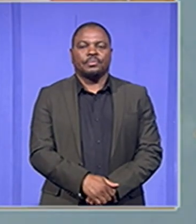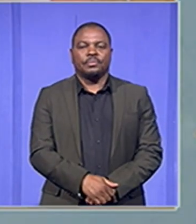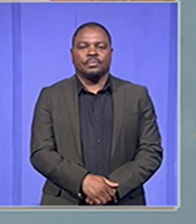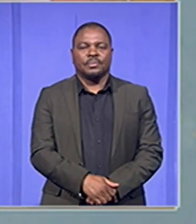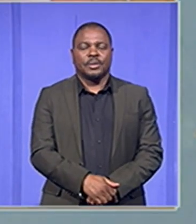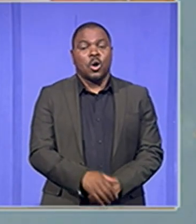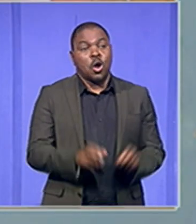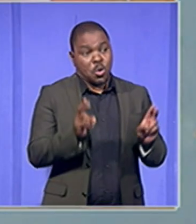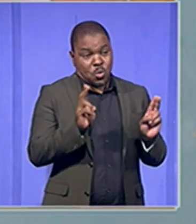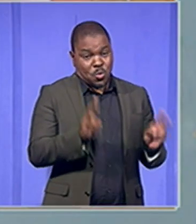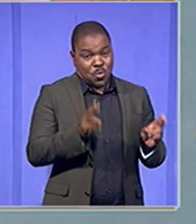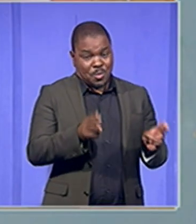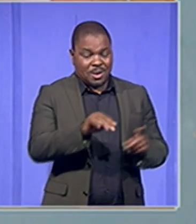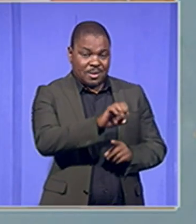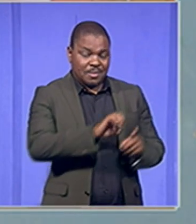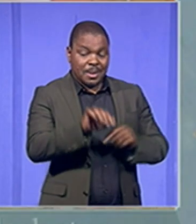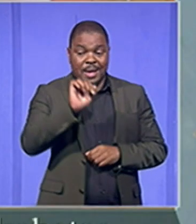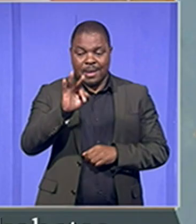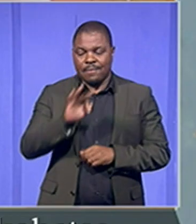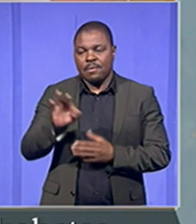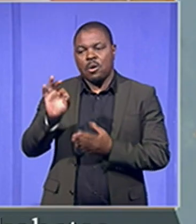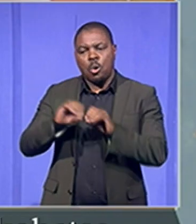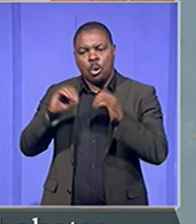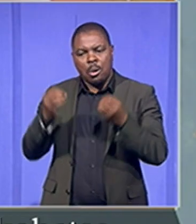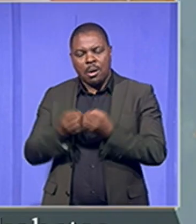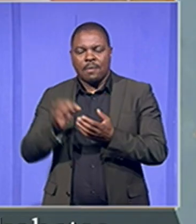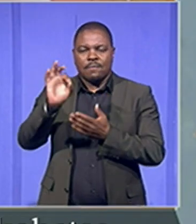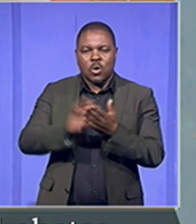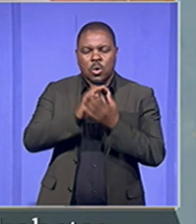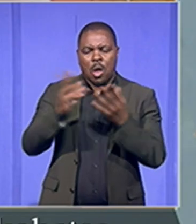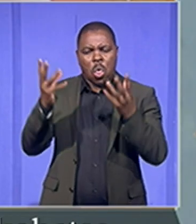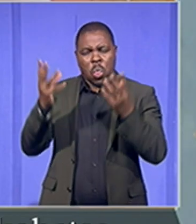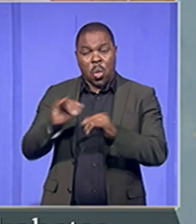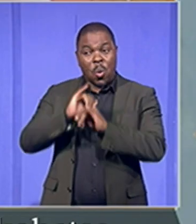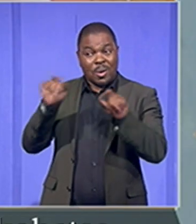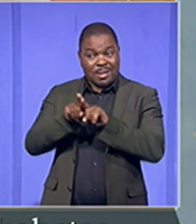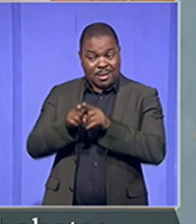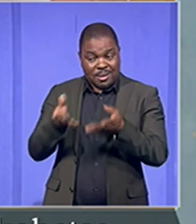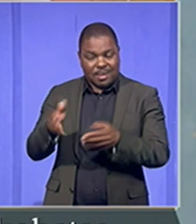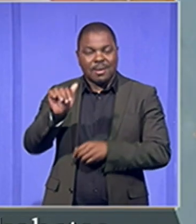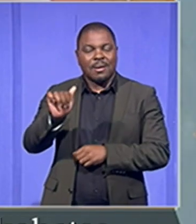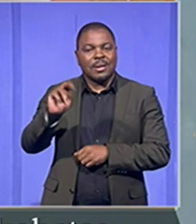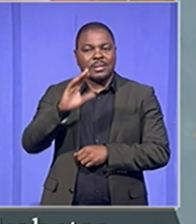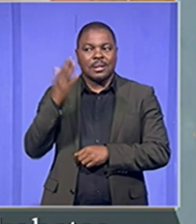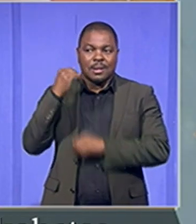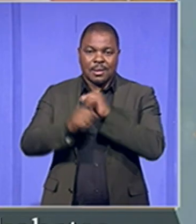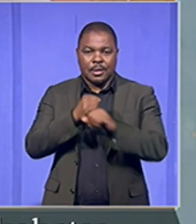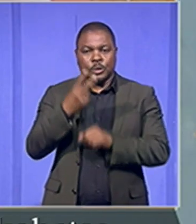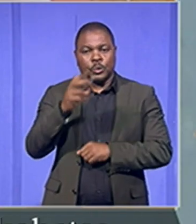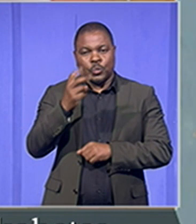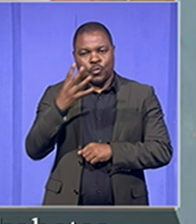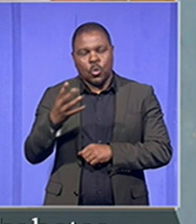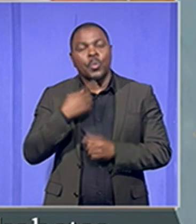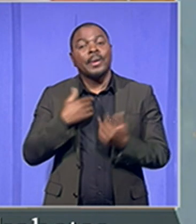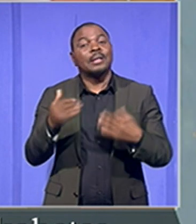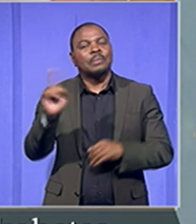Under normal circumstances, when the parties perform so dismally in the manner the ANC has done in 2024, one would have